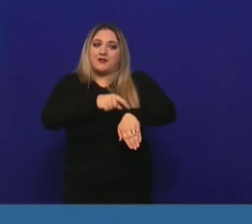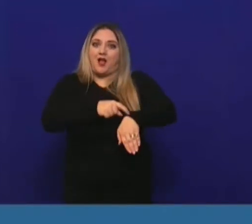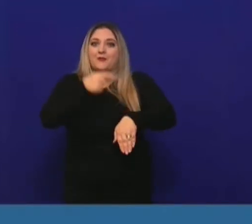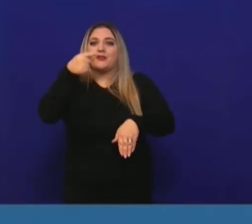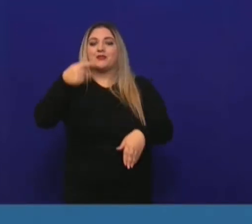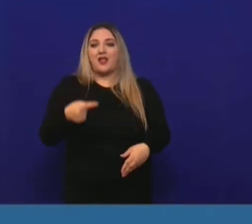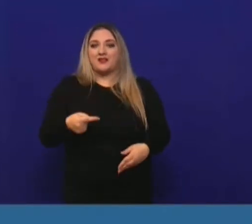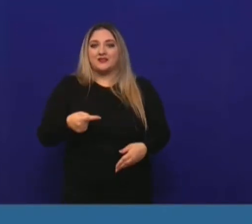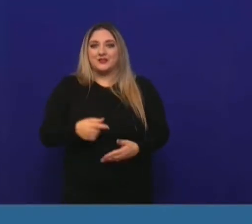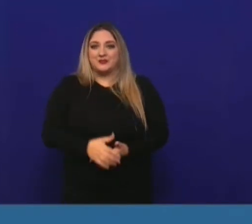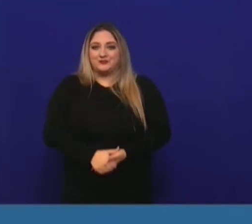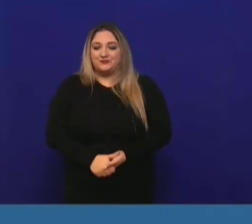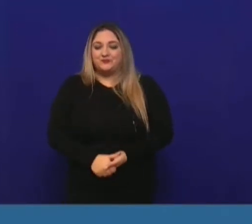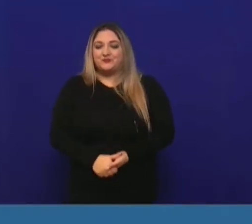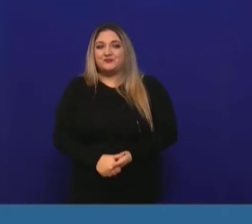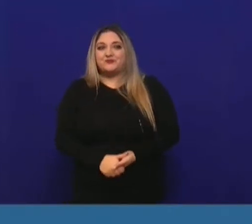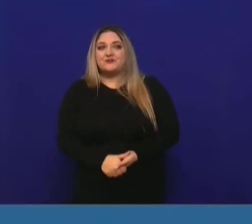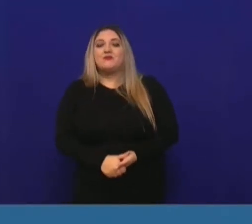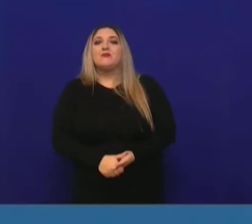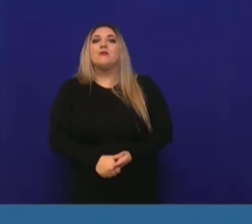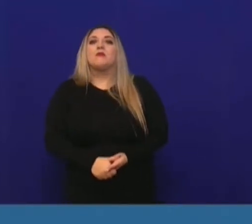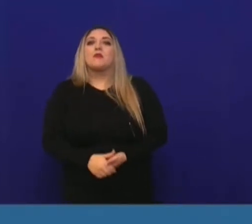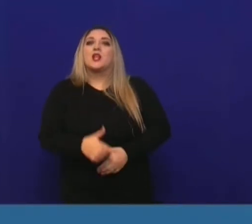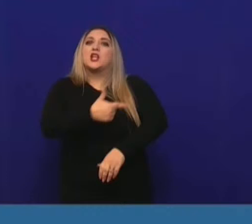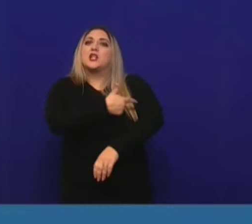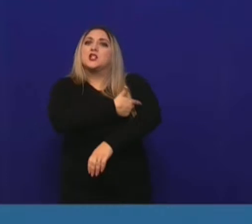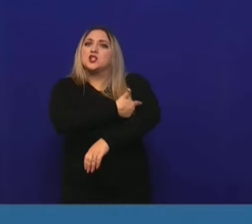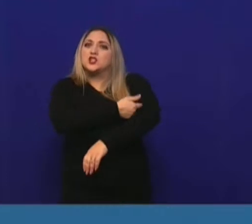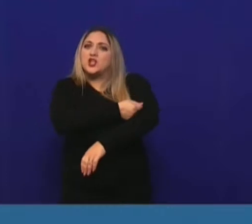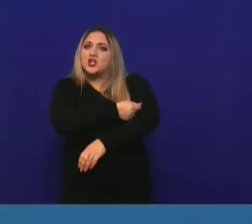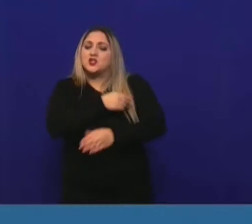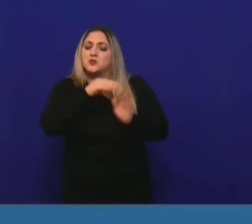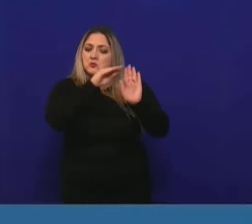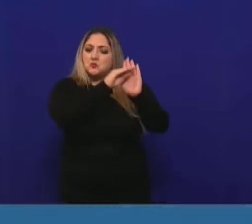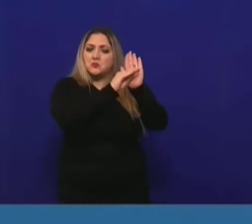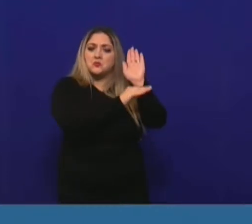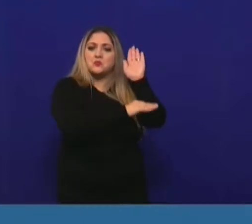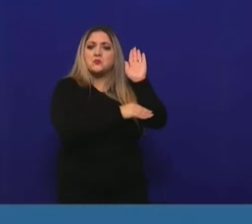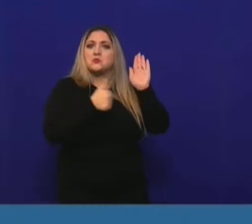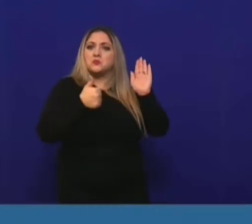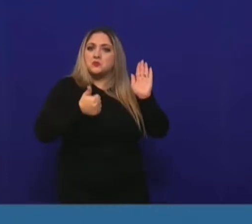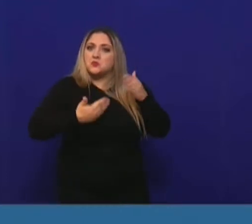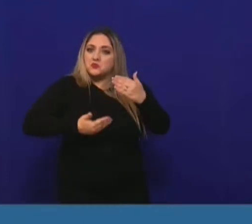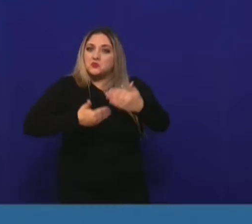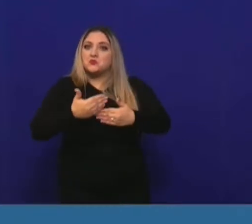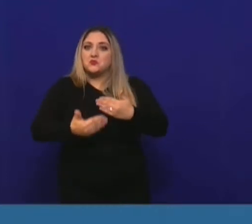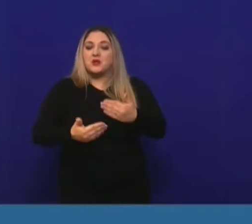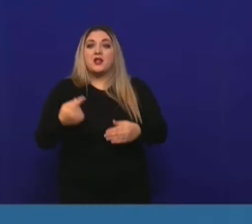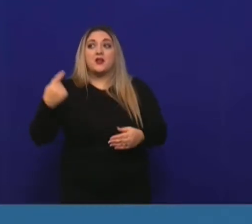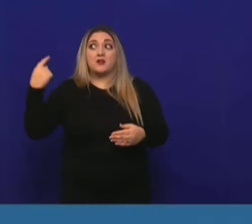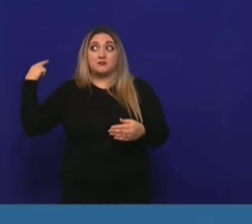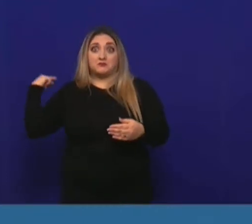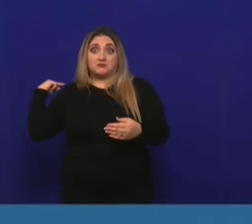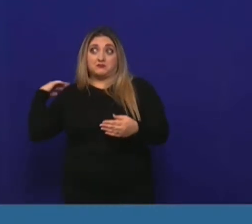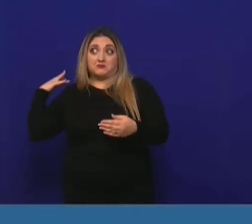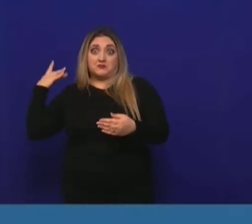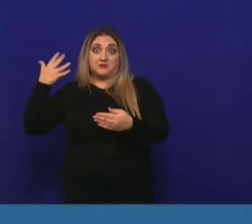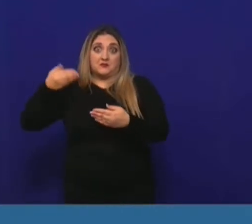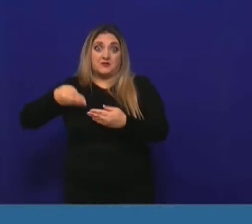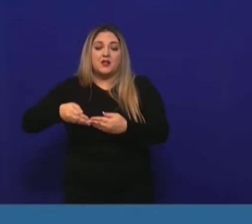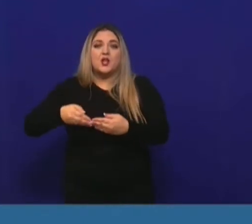Our vaccination program is ongoing very well. In fact, we have, as of yesterday, given